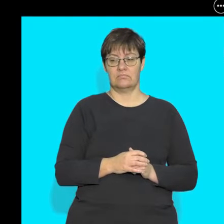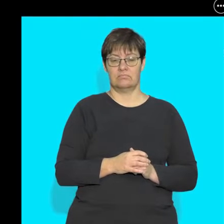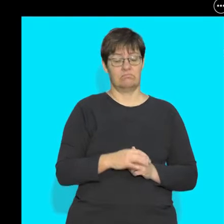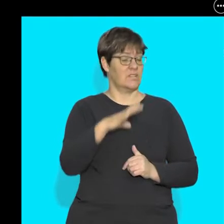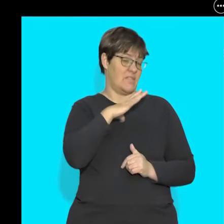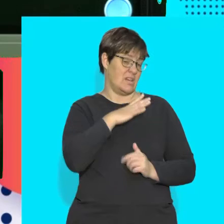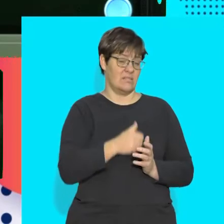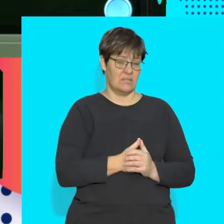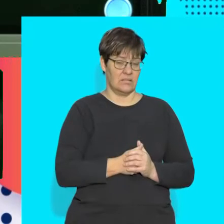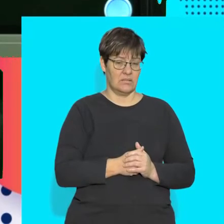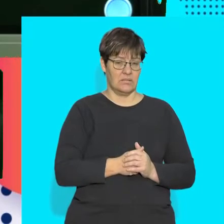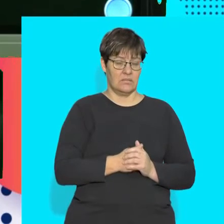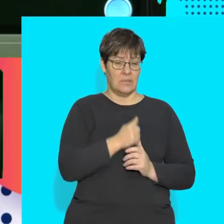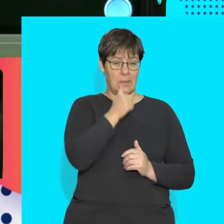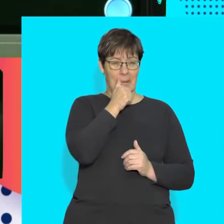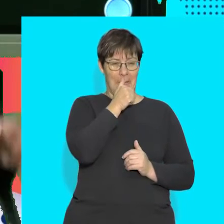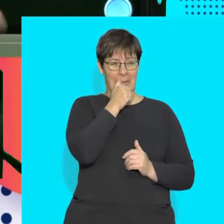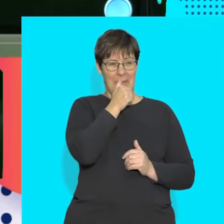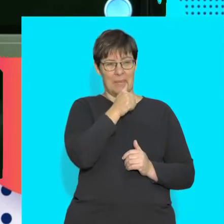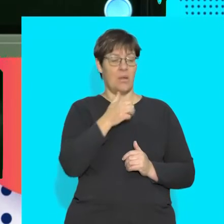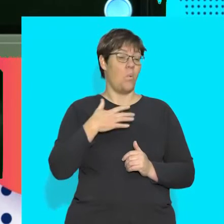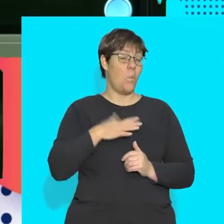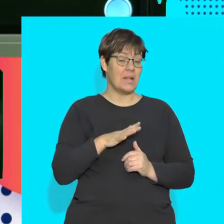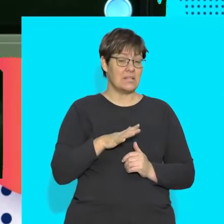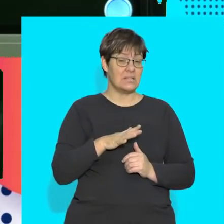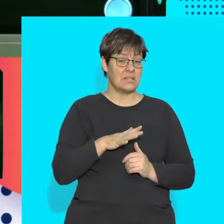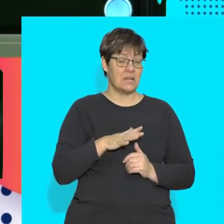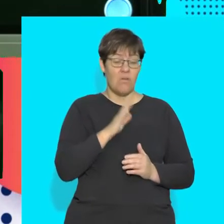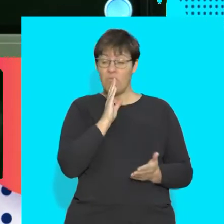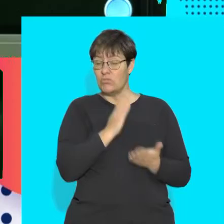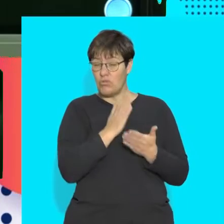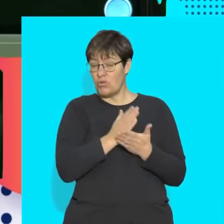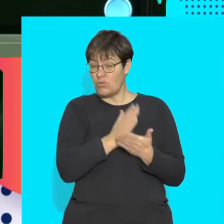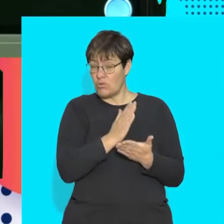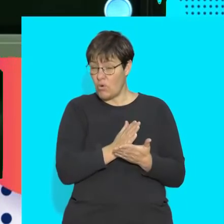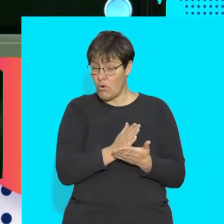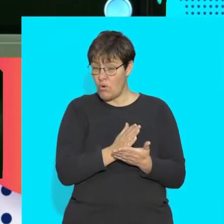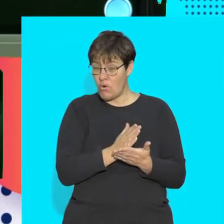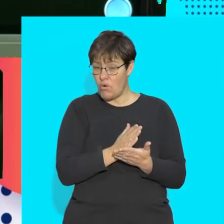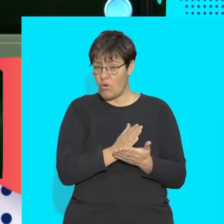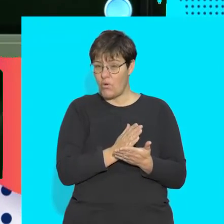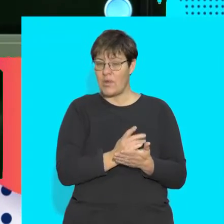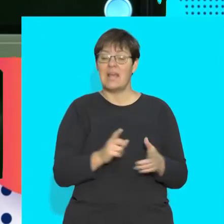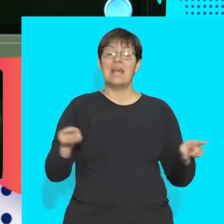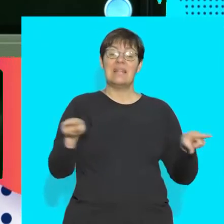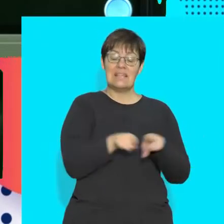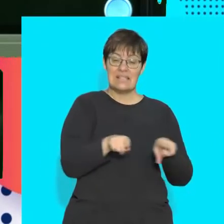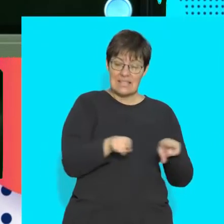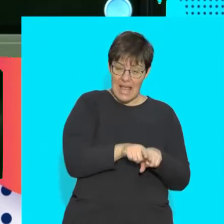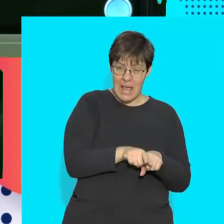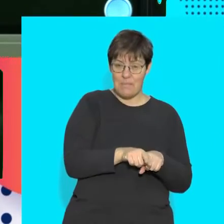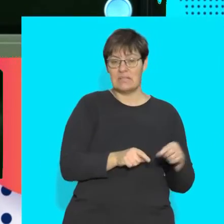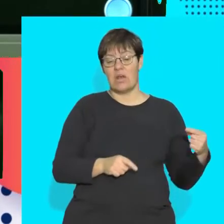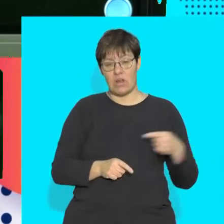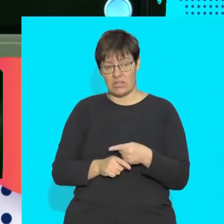That's fine. You could, if you wanted to be extra sure, go in the same direction